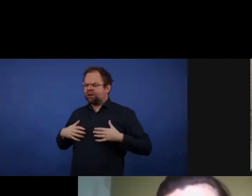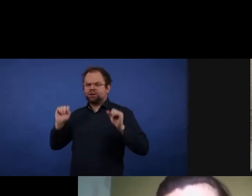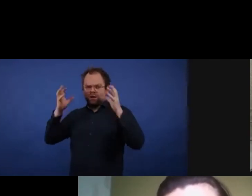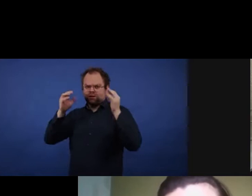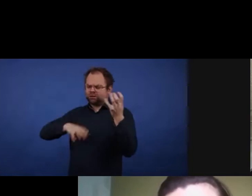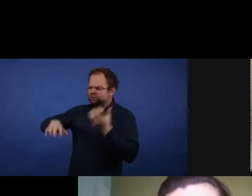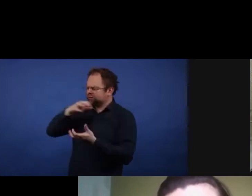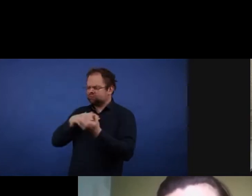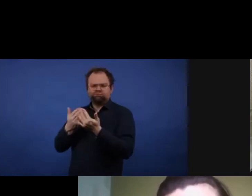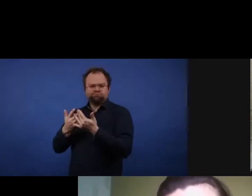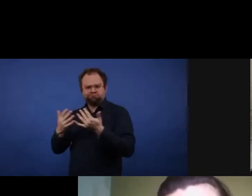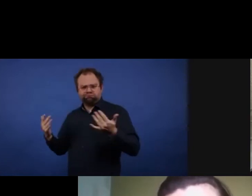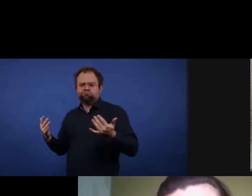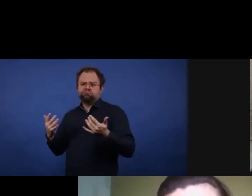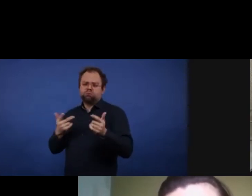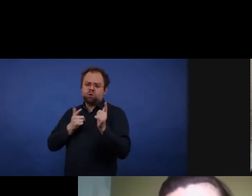disasters,